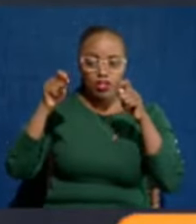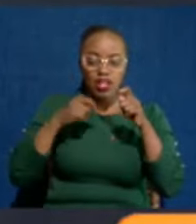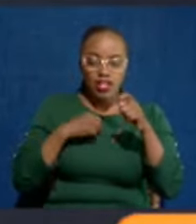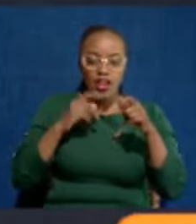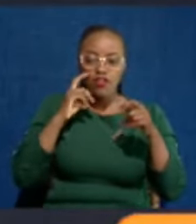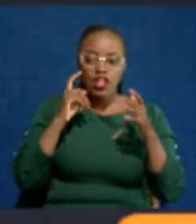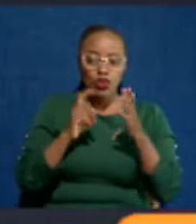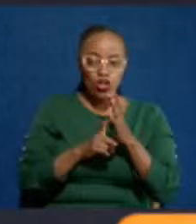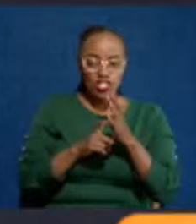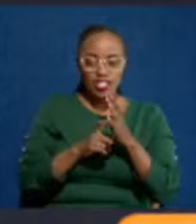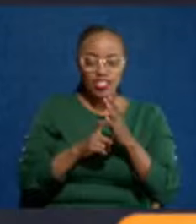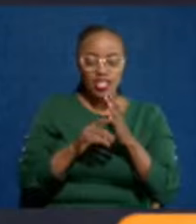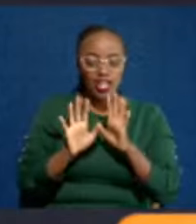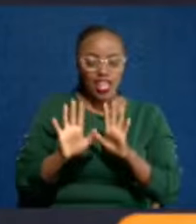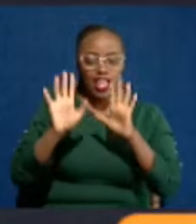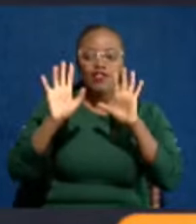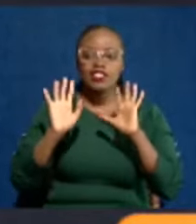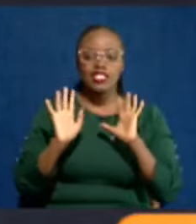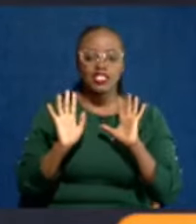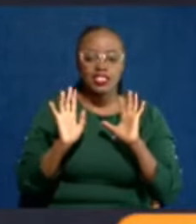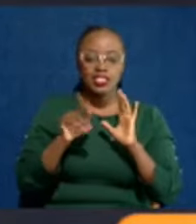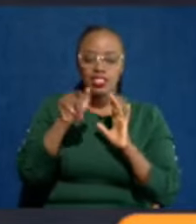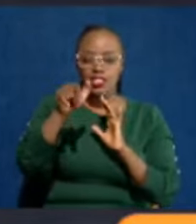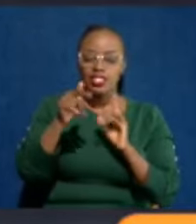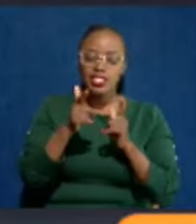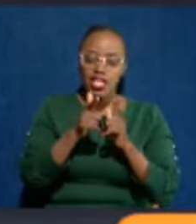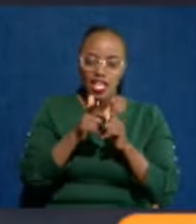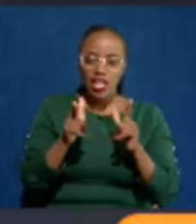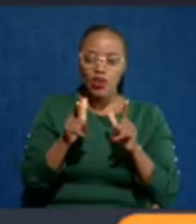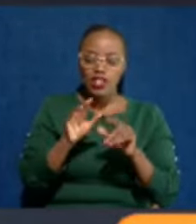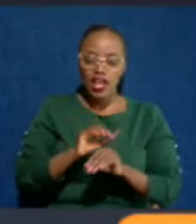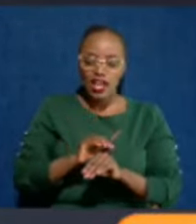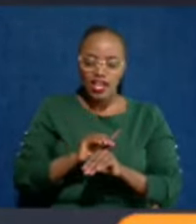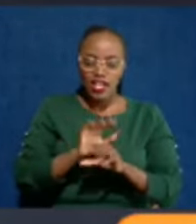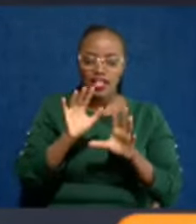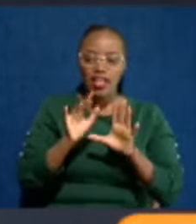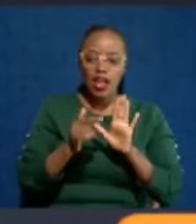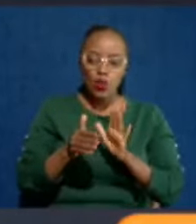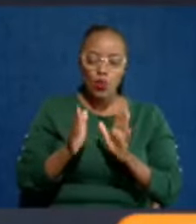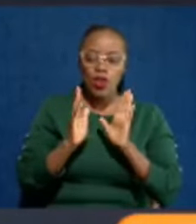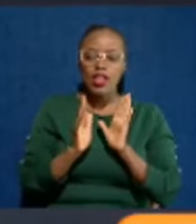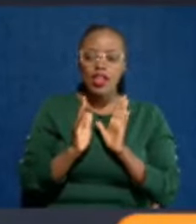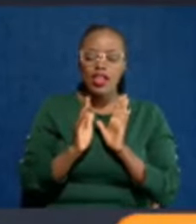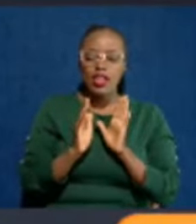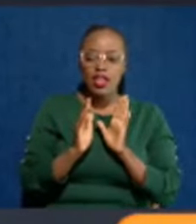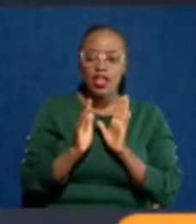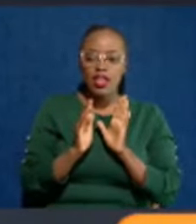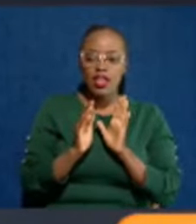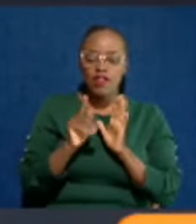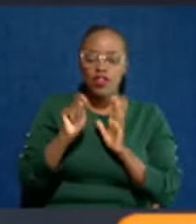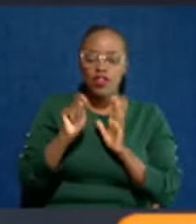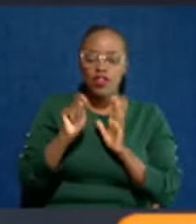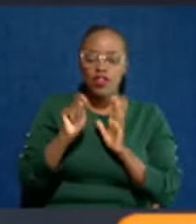also left, and that basically gave a clean slate for the president and his team to go as they